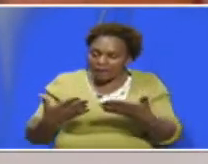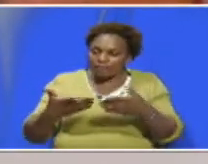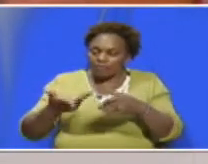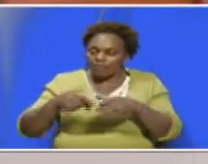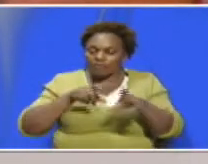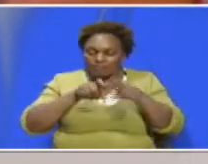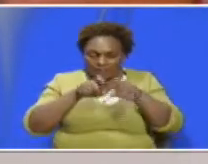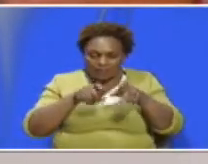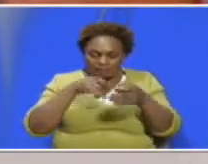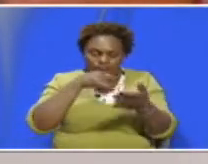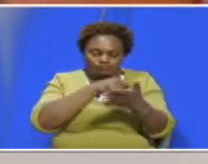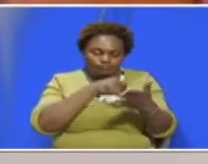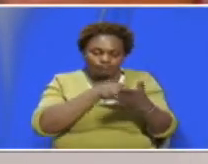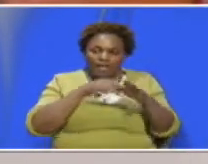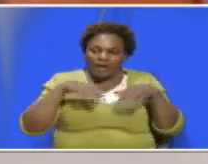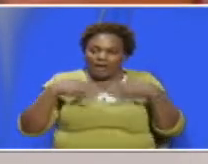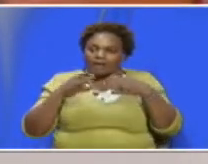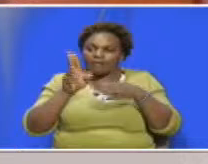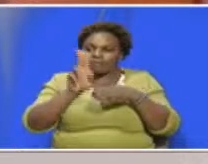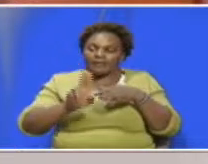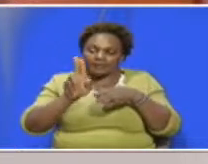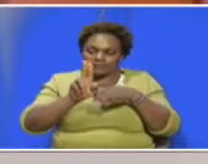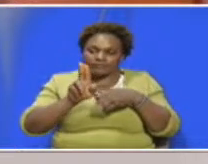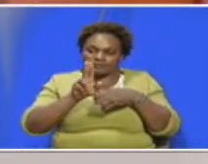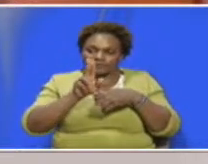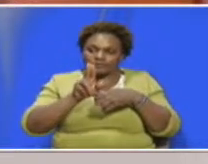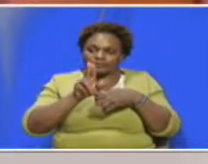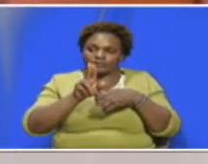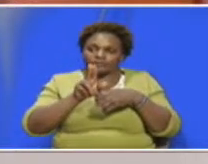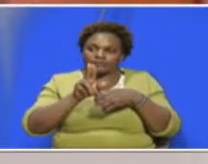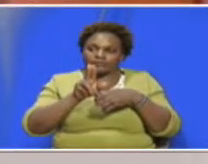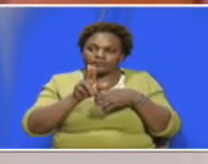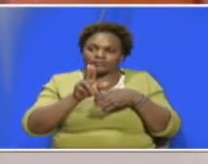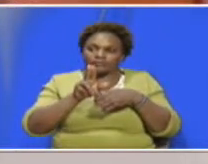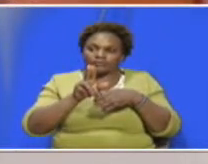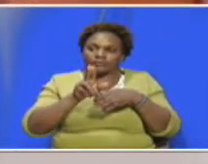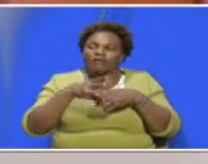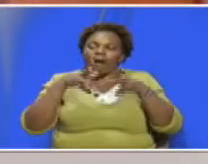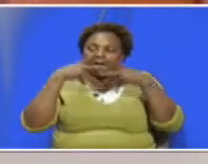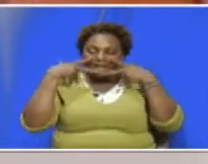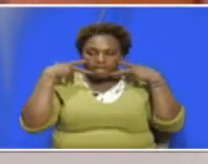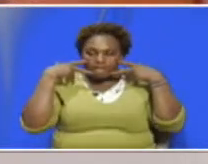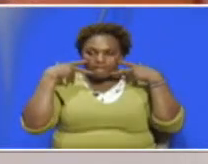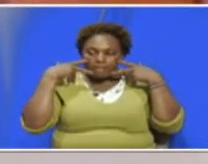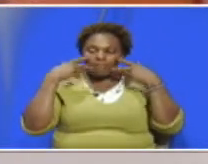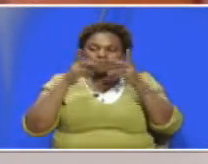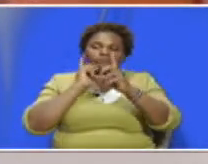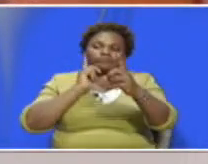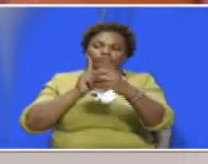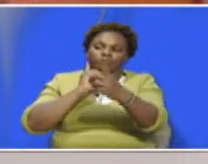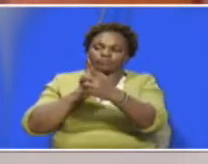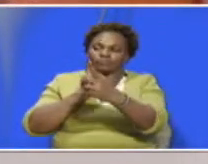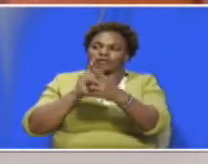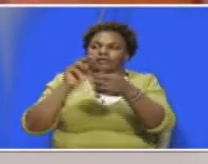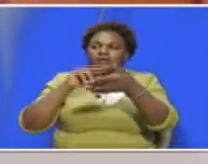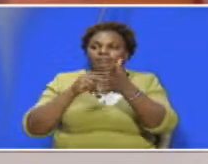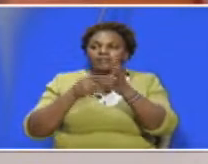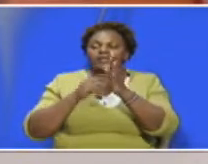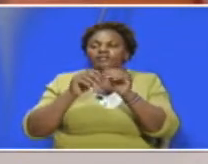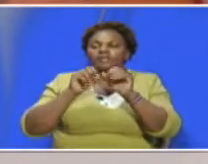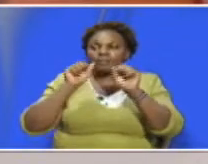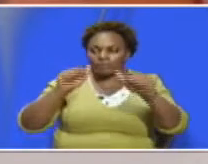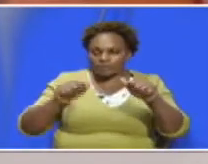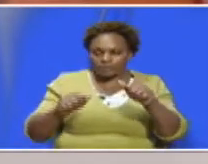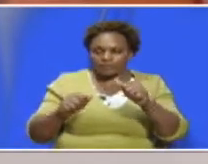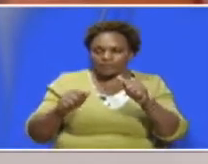our interventions, use of interventions such as vaccination, wearing of masks, social distancing, there's a